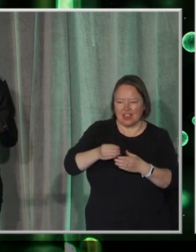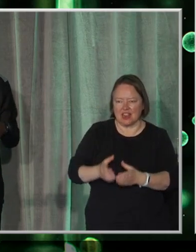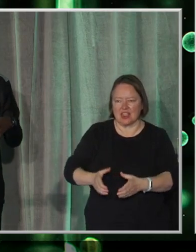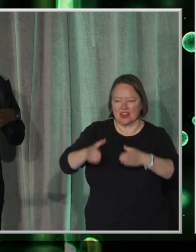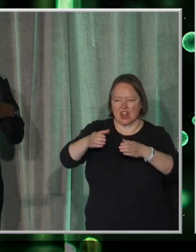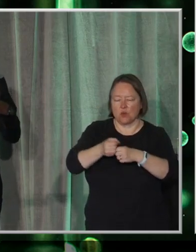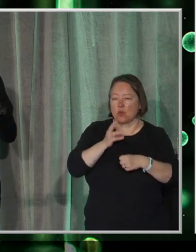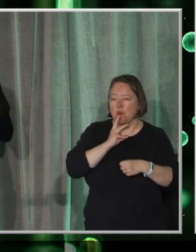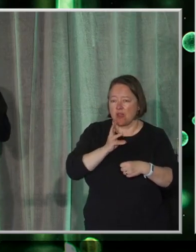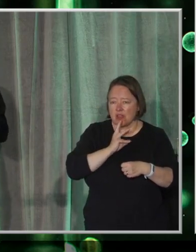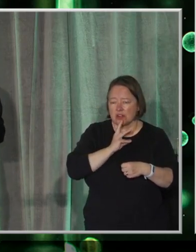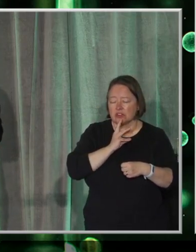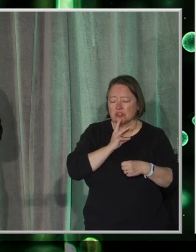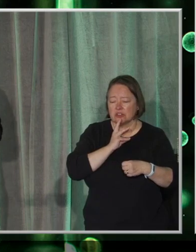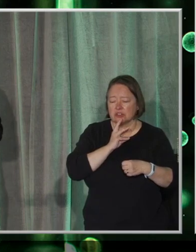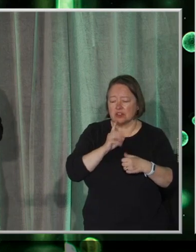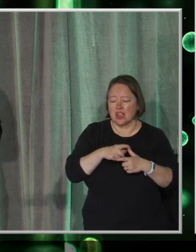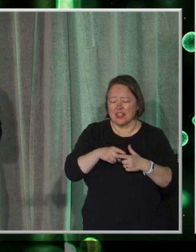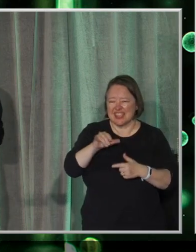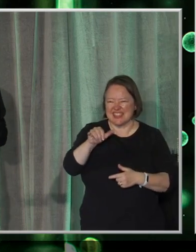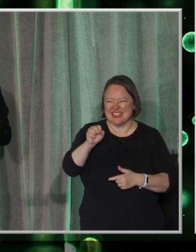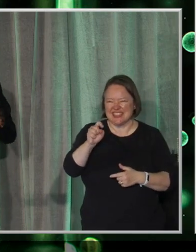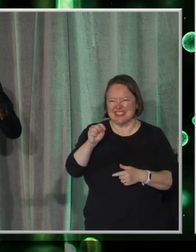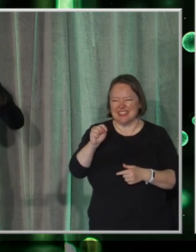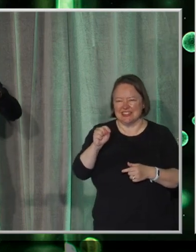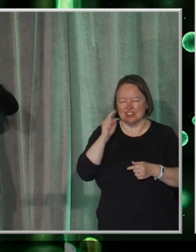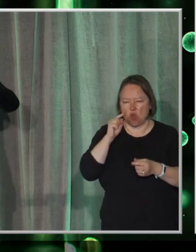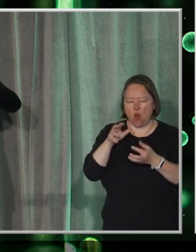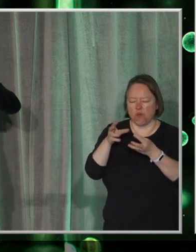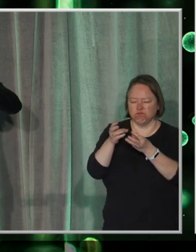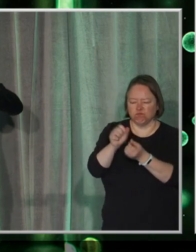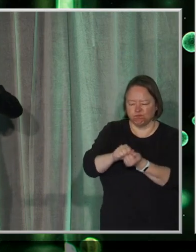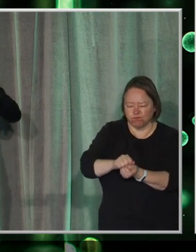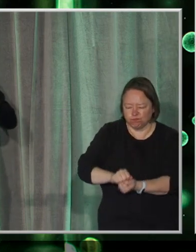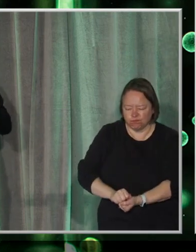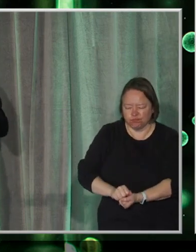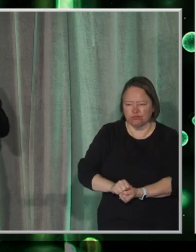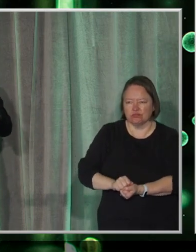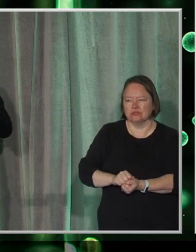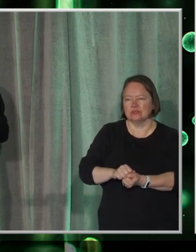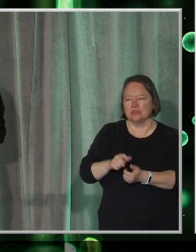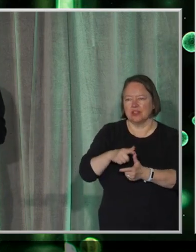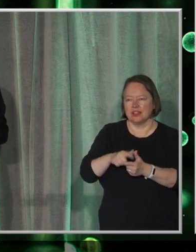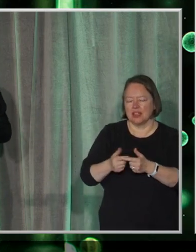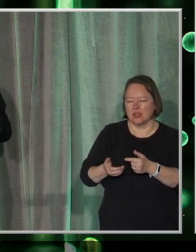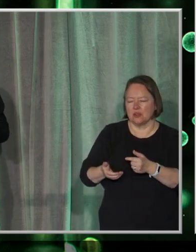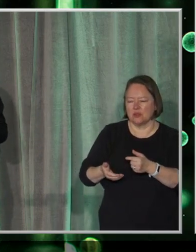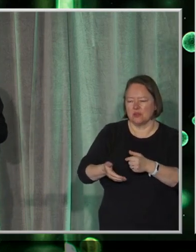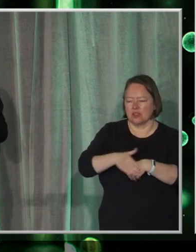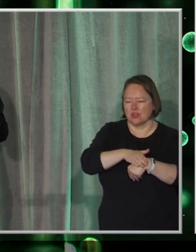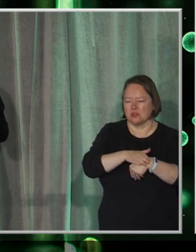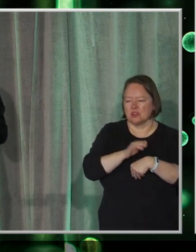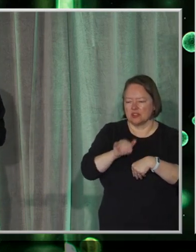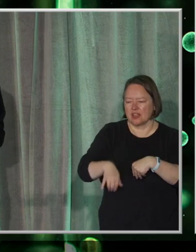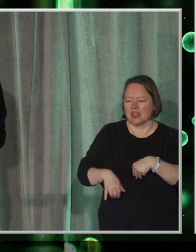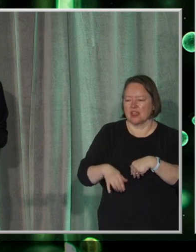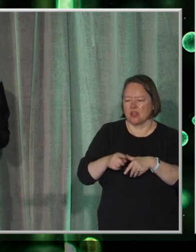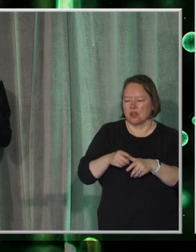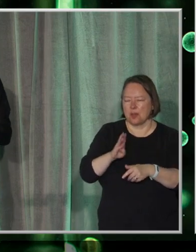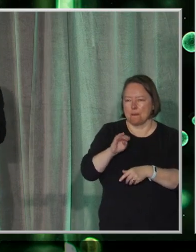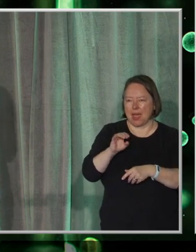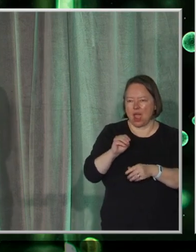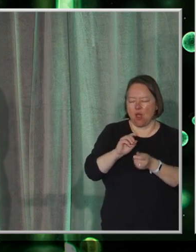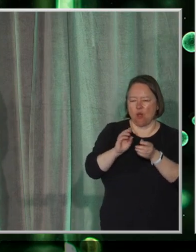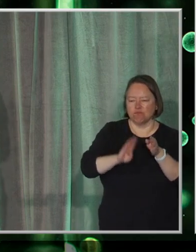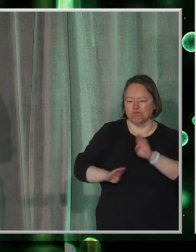with water and some yeasts so that it can break down. And we cover it. It does the anaerobic fermentation. After the few